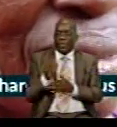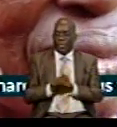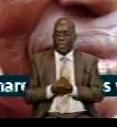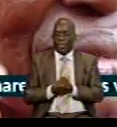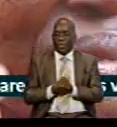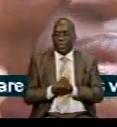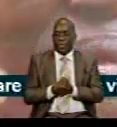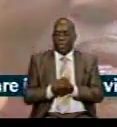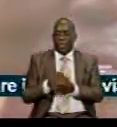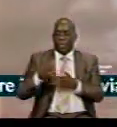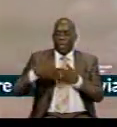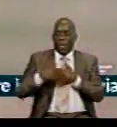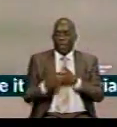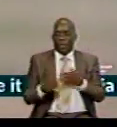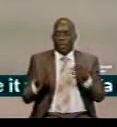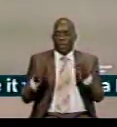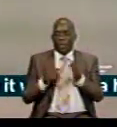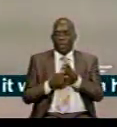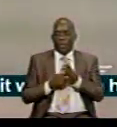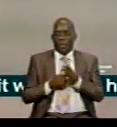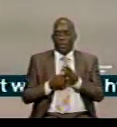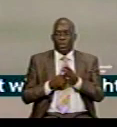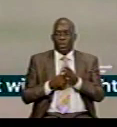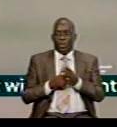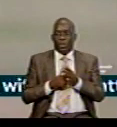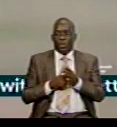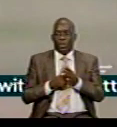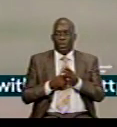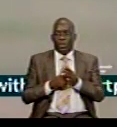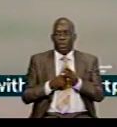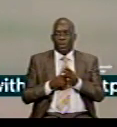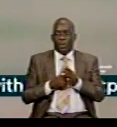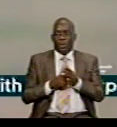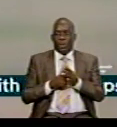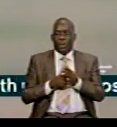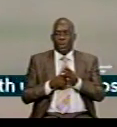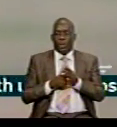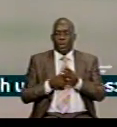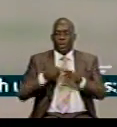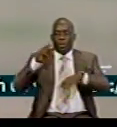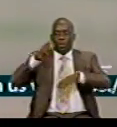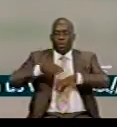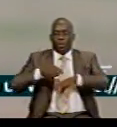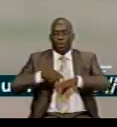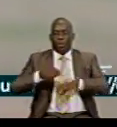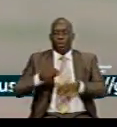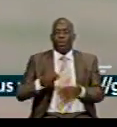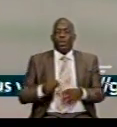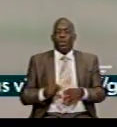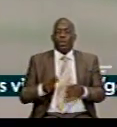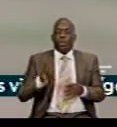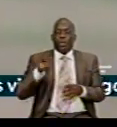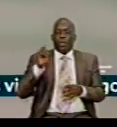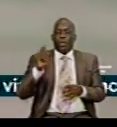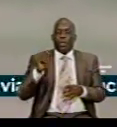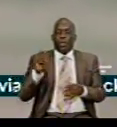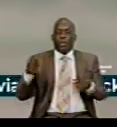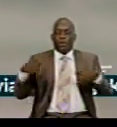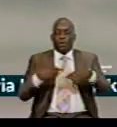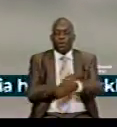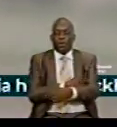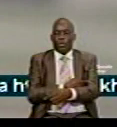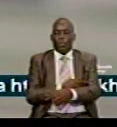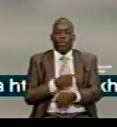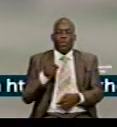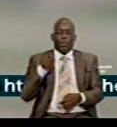Then, after this first bone, 11 days to the next month crusade, I saw another bone